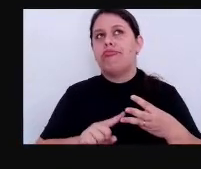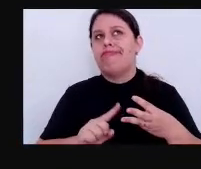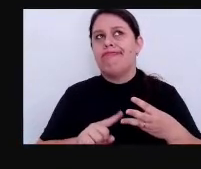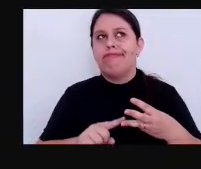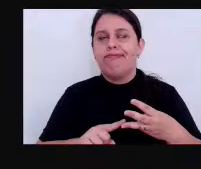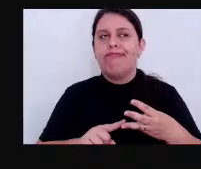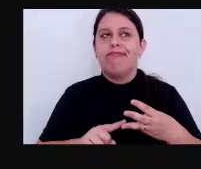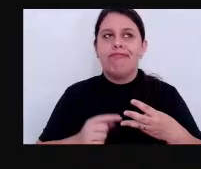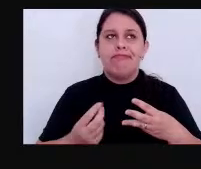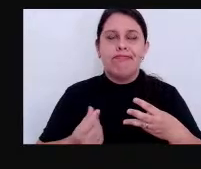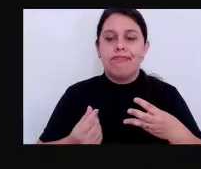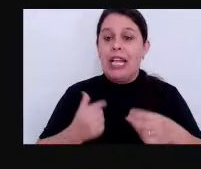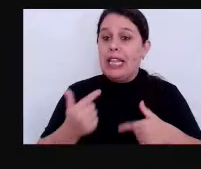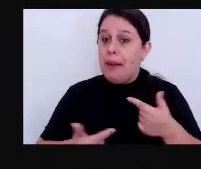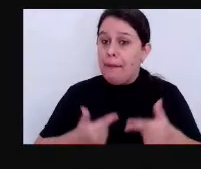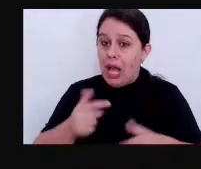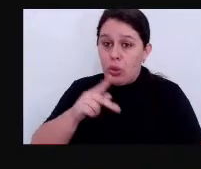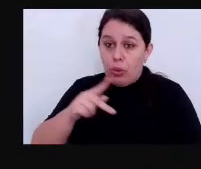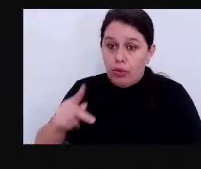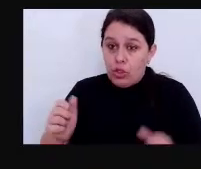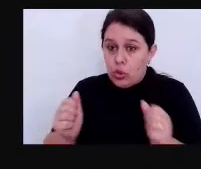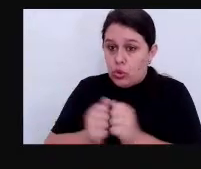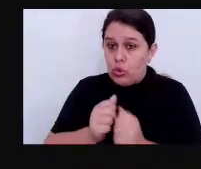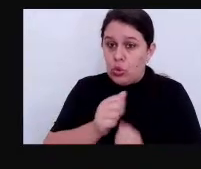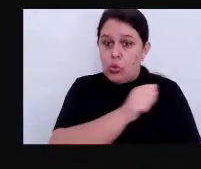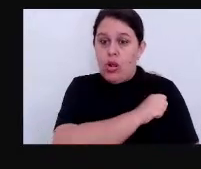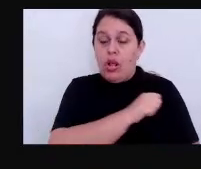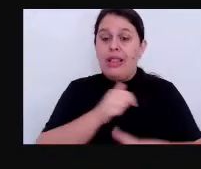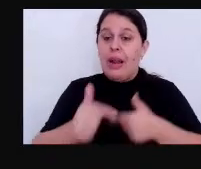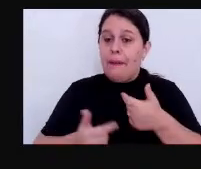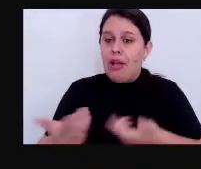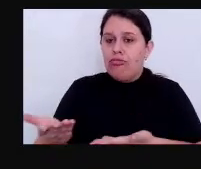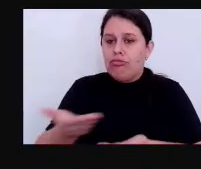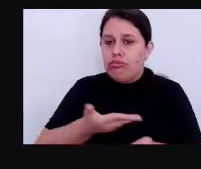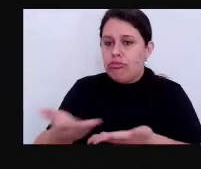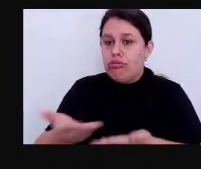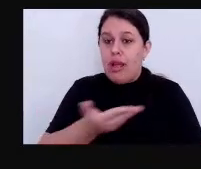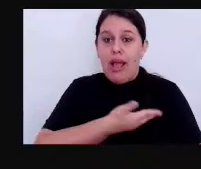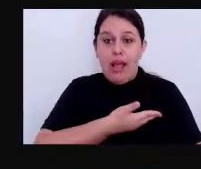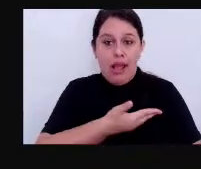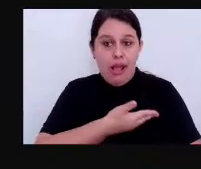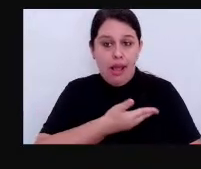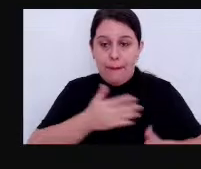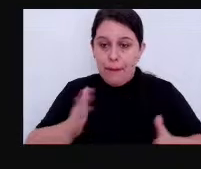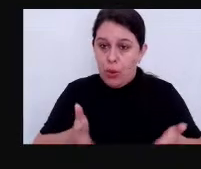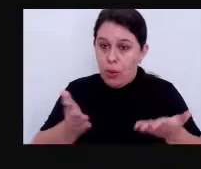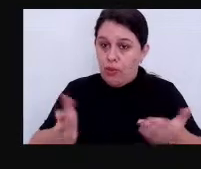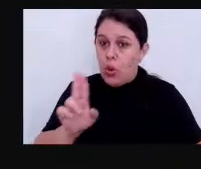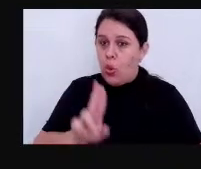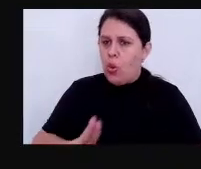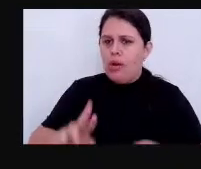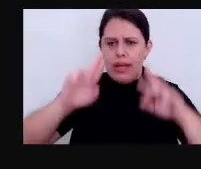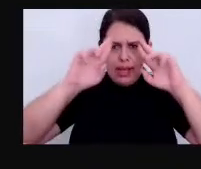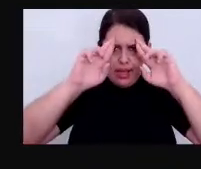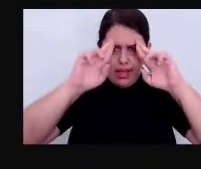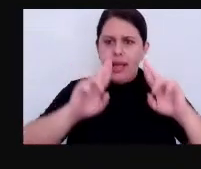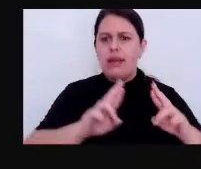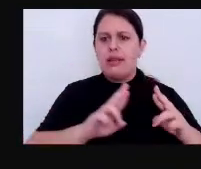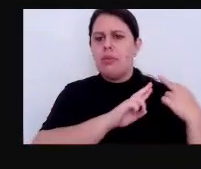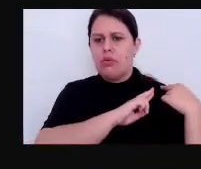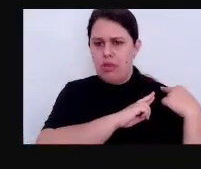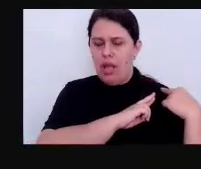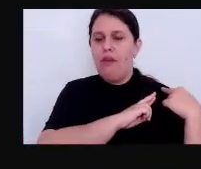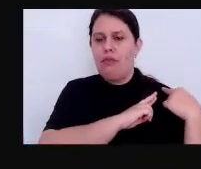with colleagues to, let's say, promote the use of the responsible use of technology. And so, yeah, it can be an